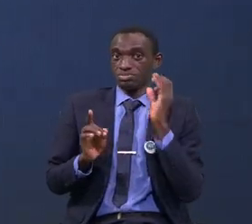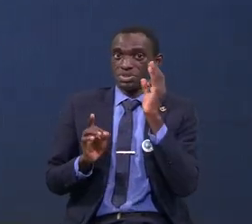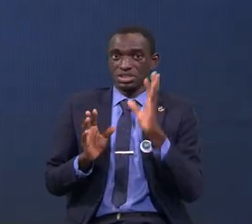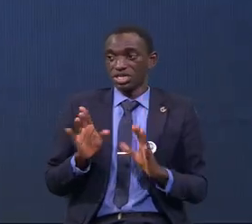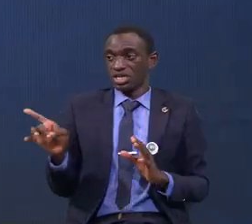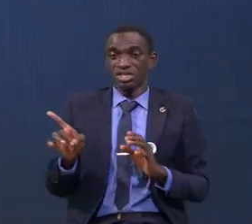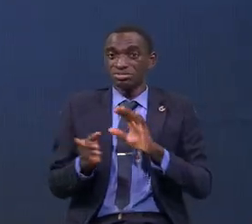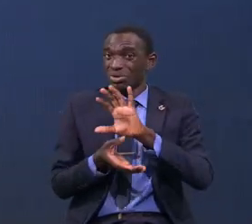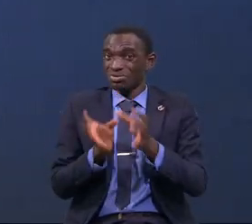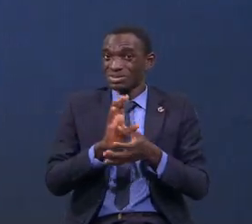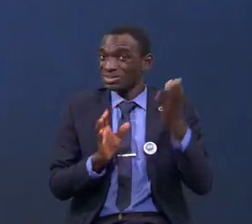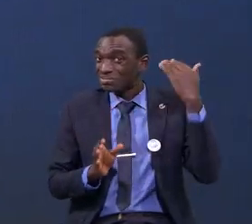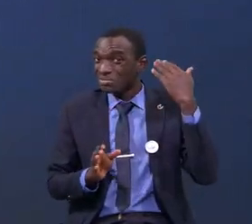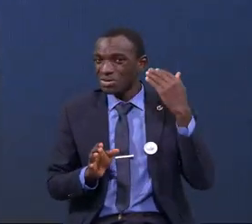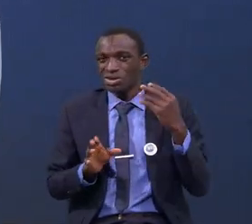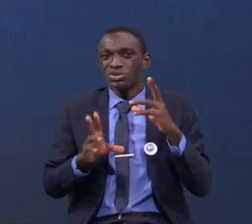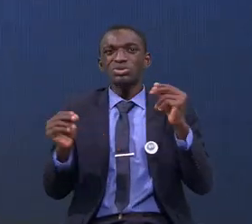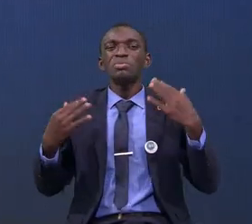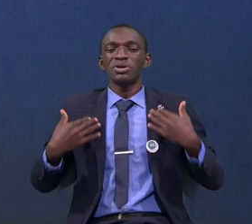again.